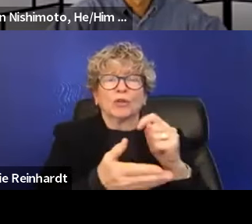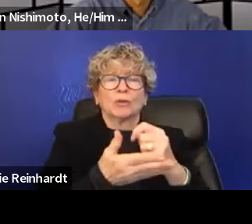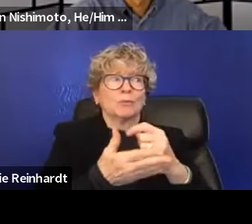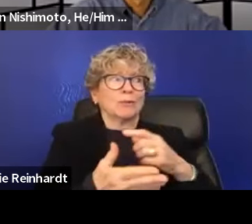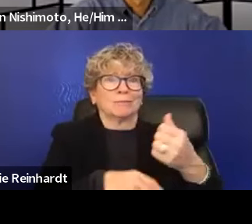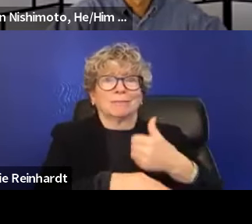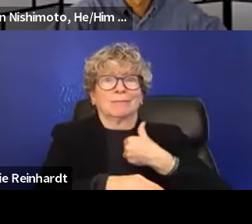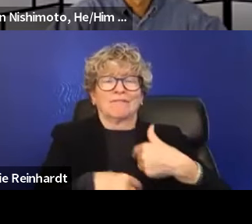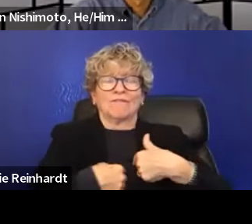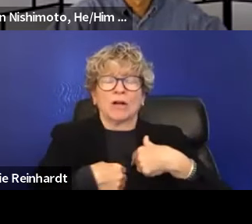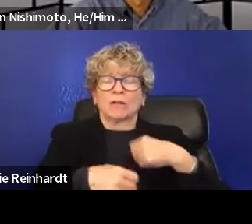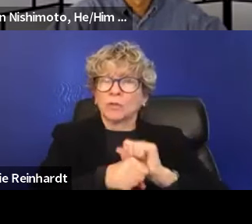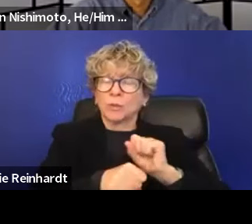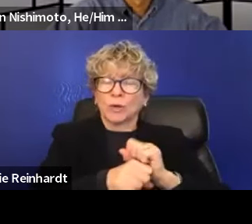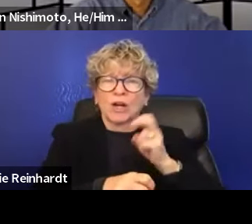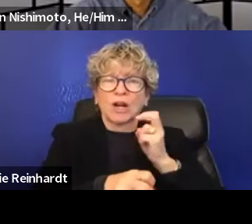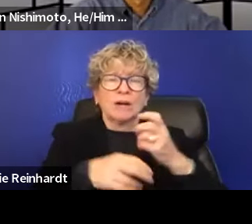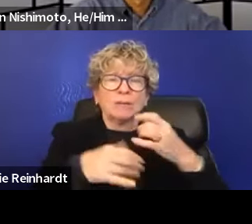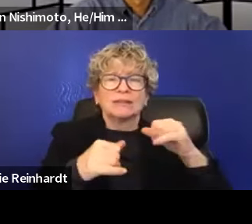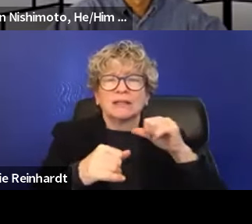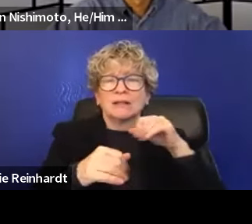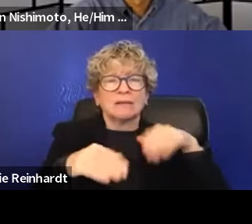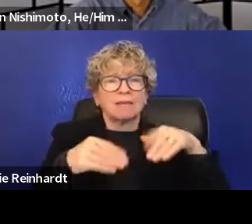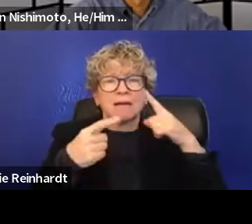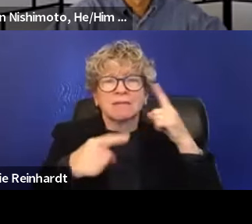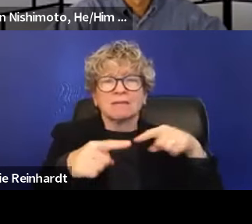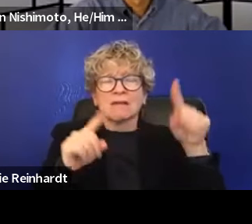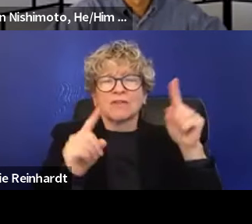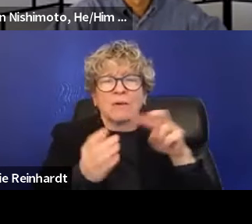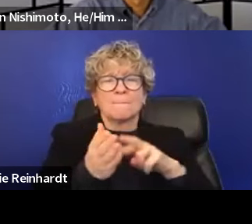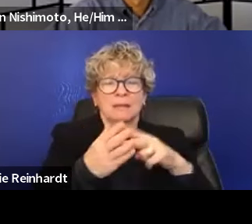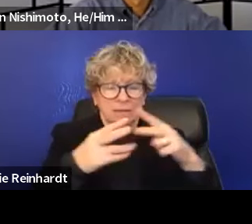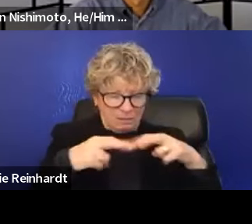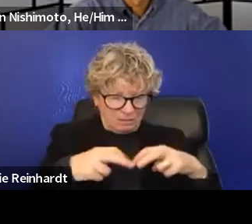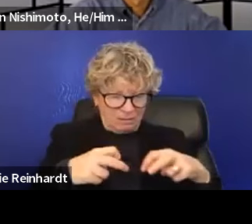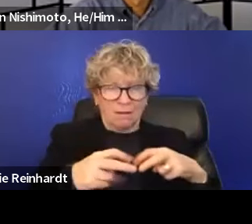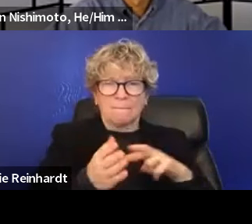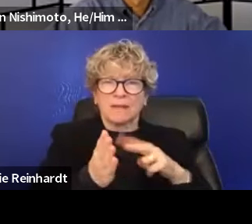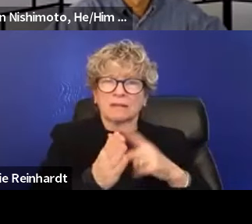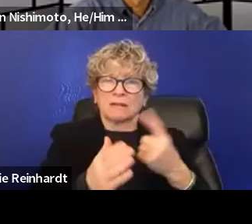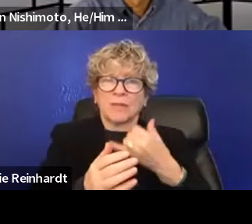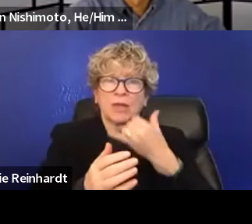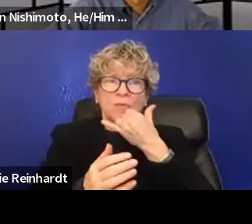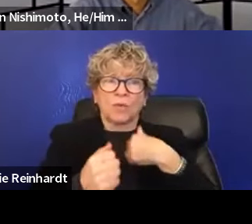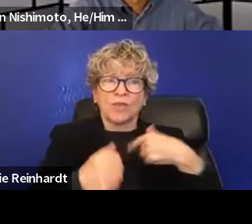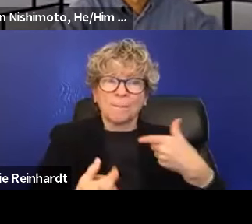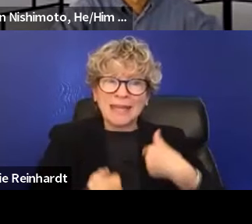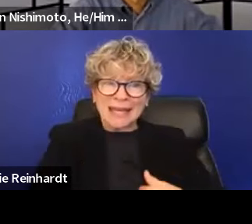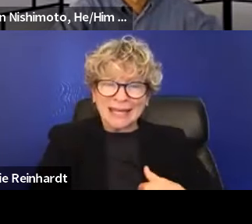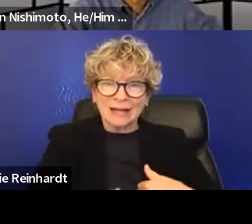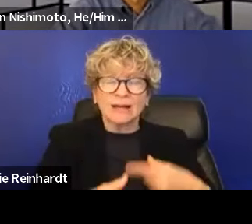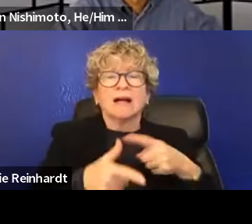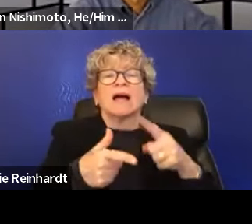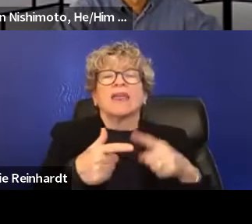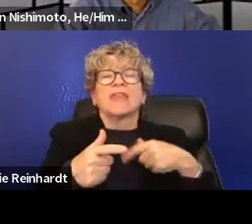hardest and still was never successful. So there must be something wrong with me. And then I had an encounter